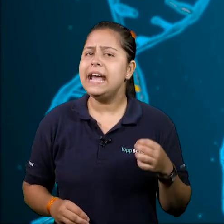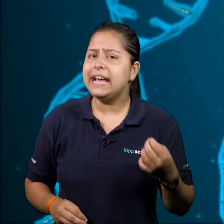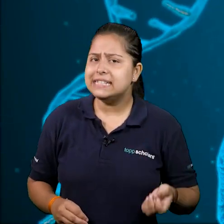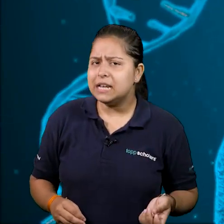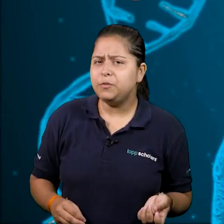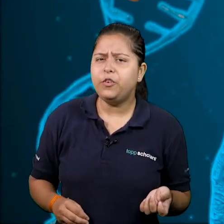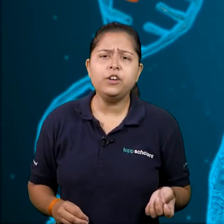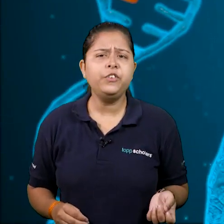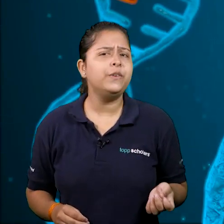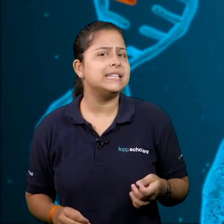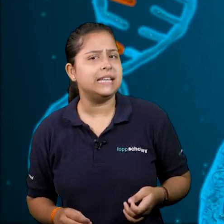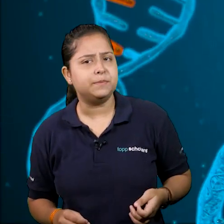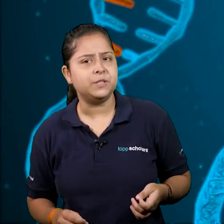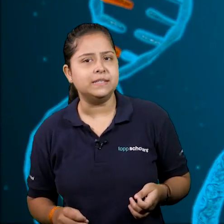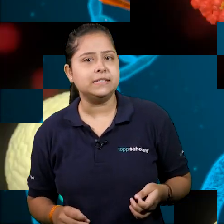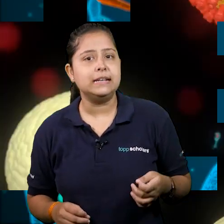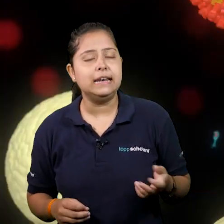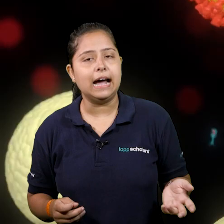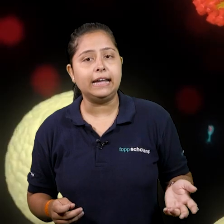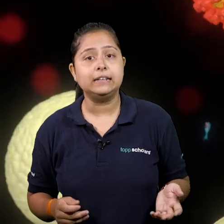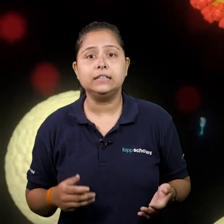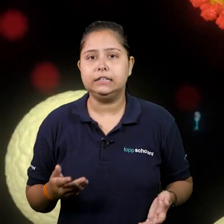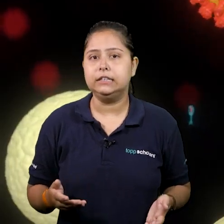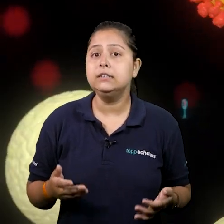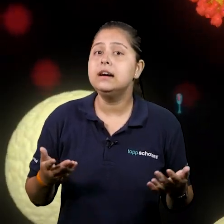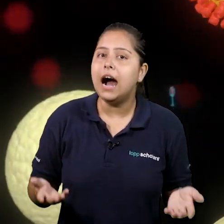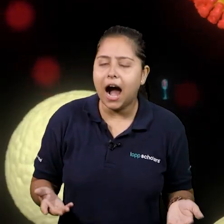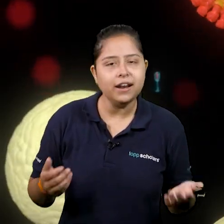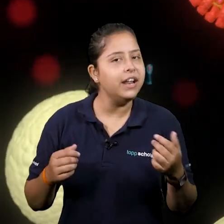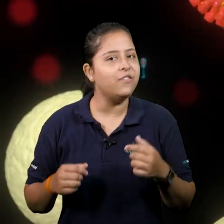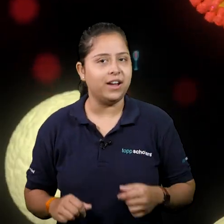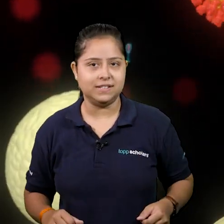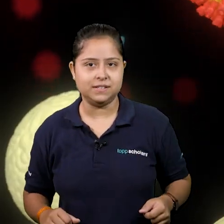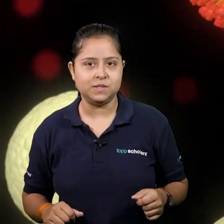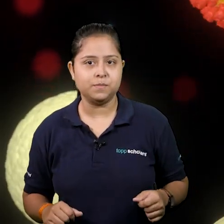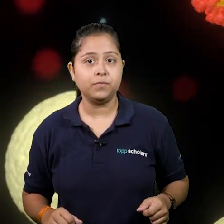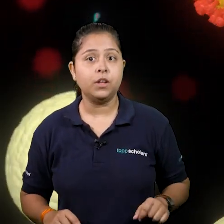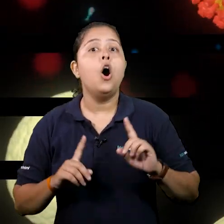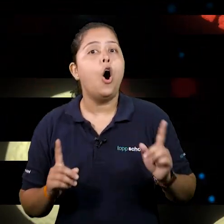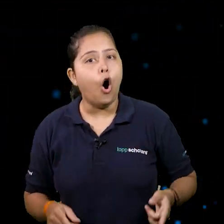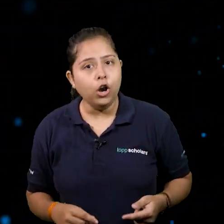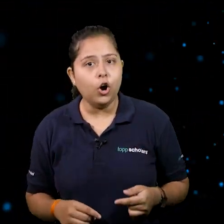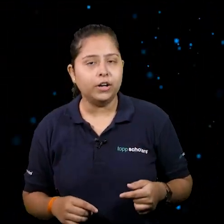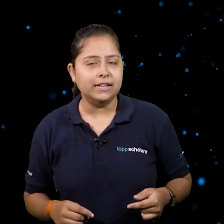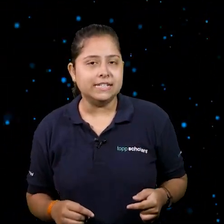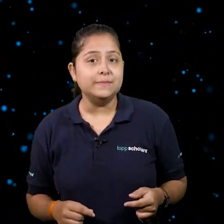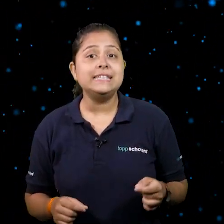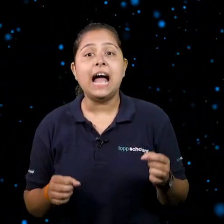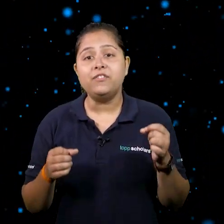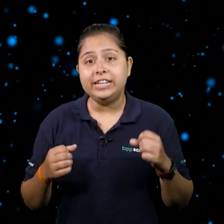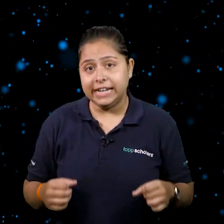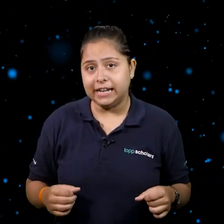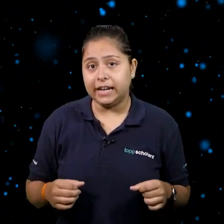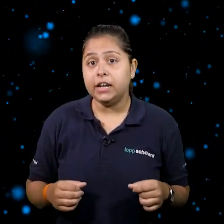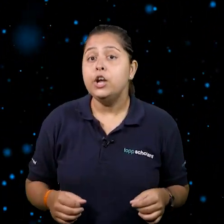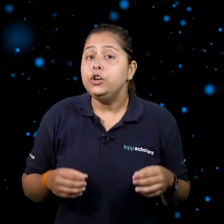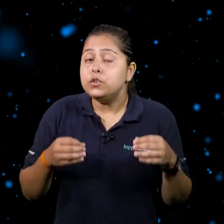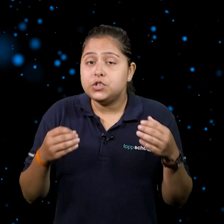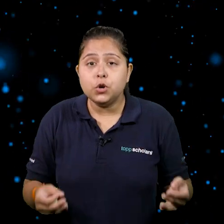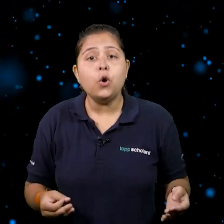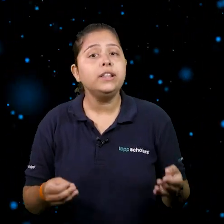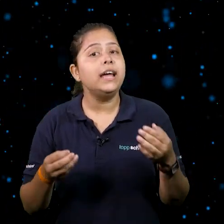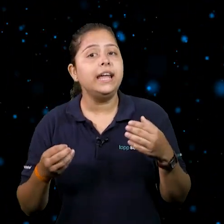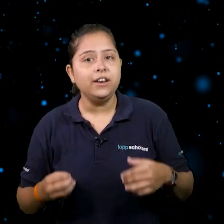organisms except for a few exceptions like the RNA viruses. All organisms have DNA